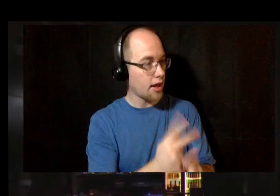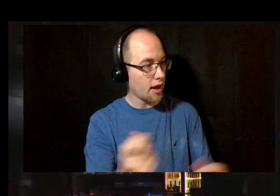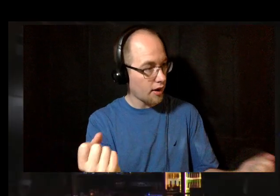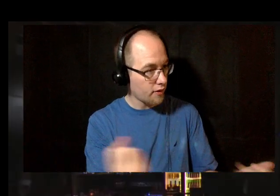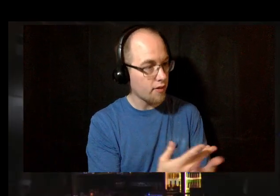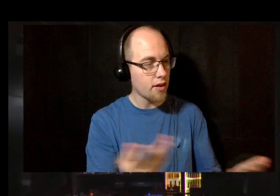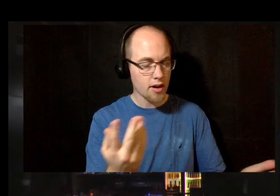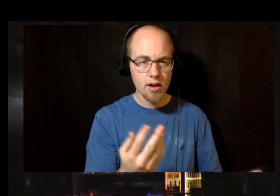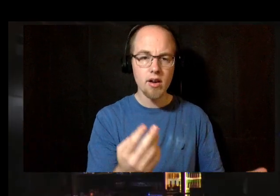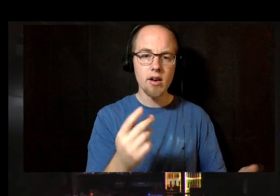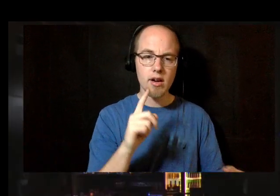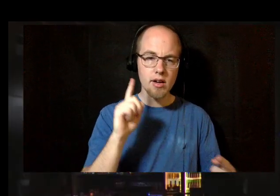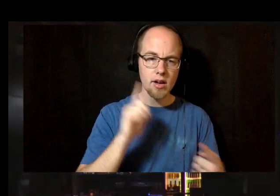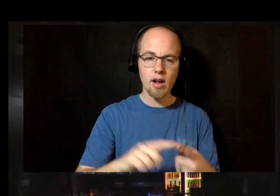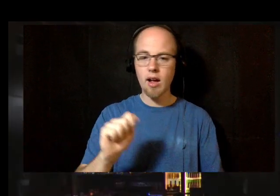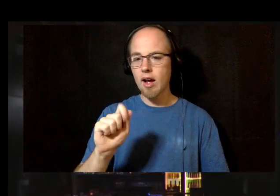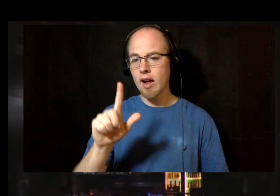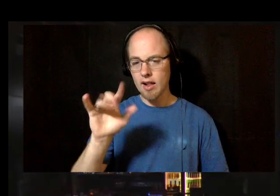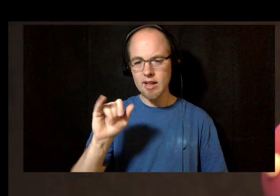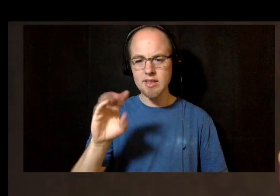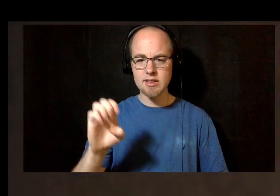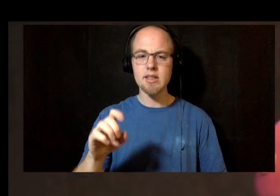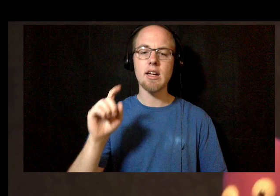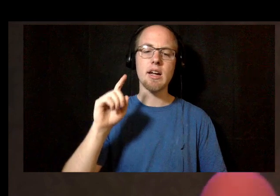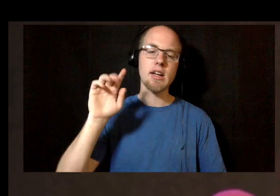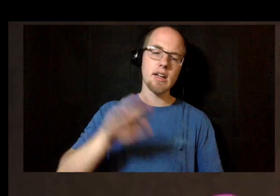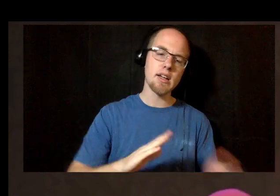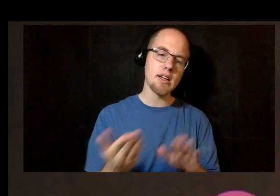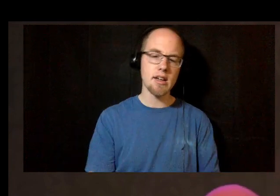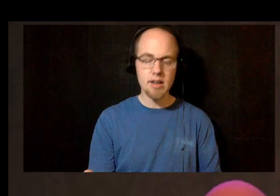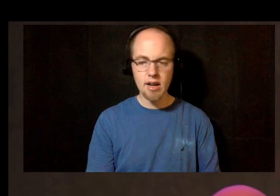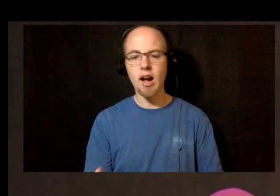Alice died in 2014 at the age of